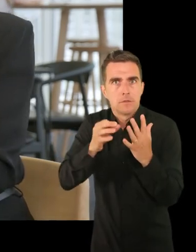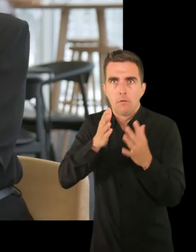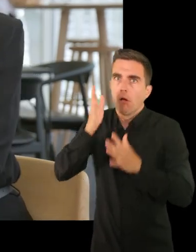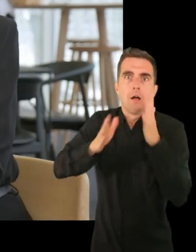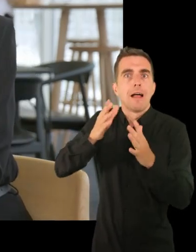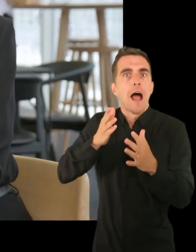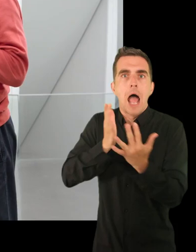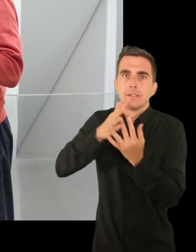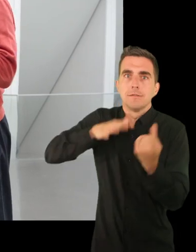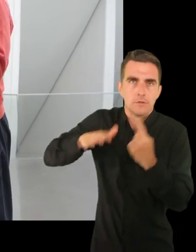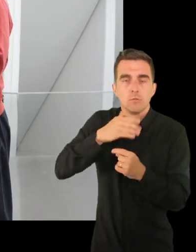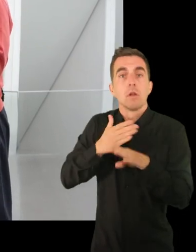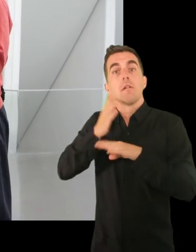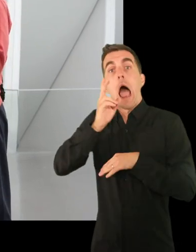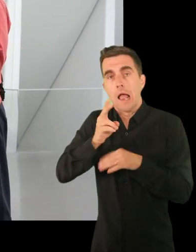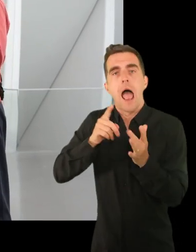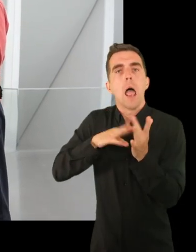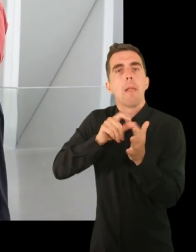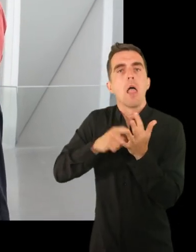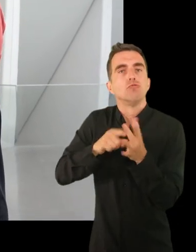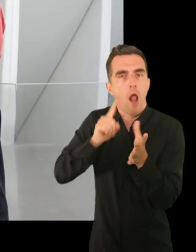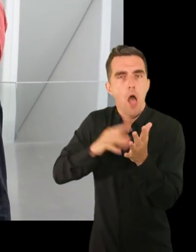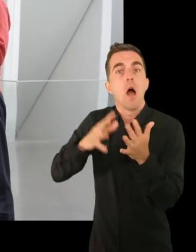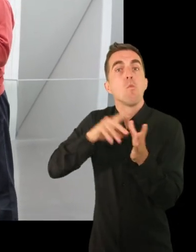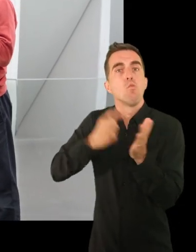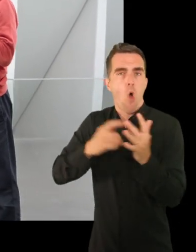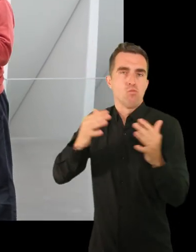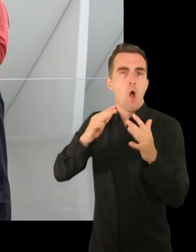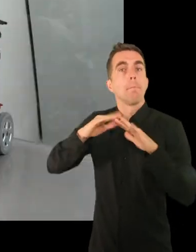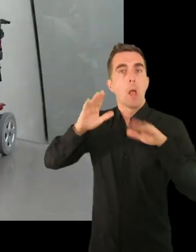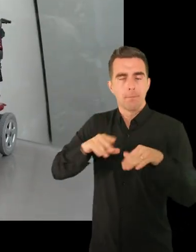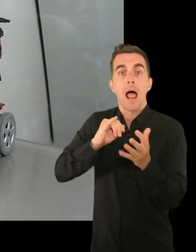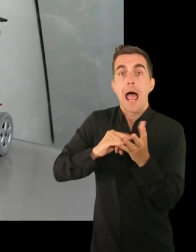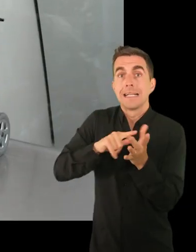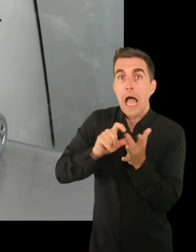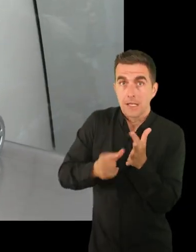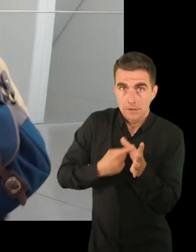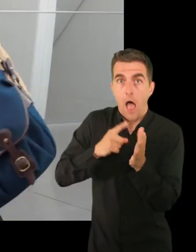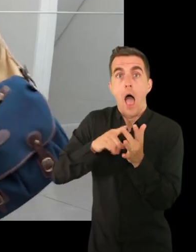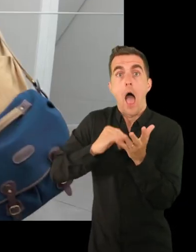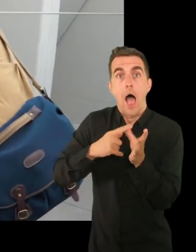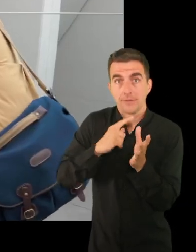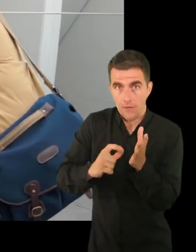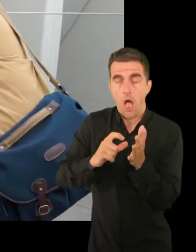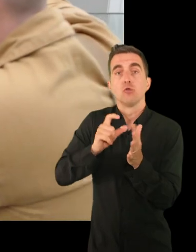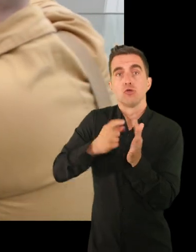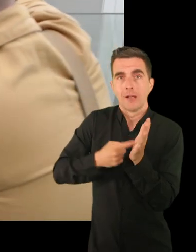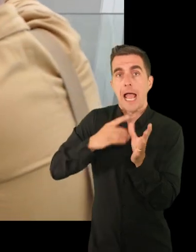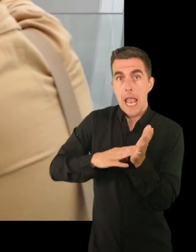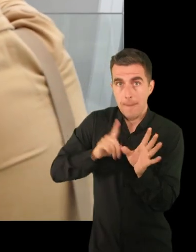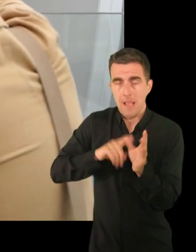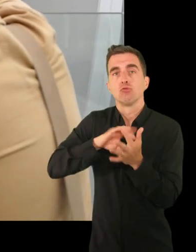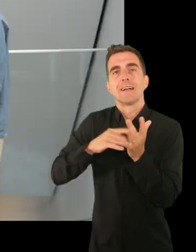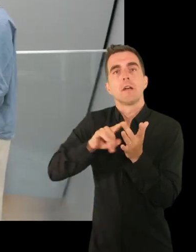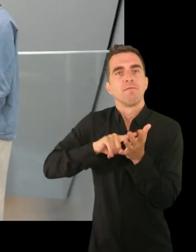find accessible places, we revisited Imperial War Museum with Saida Ahmed, Isaac Harvey, Dr.